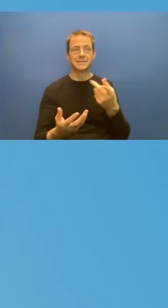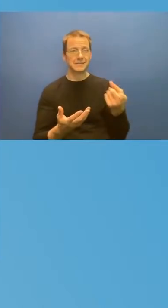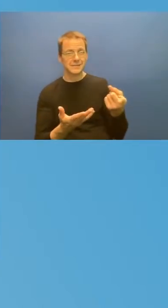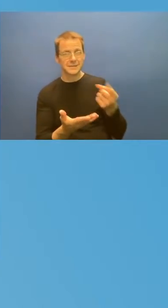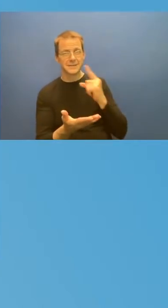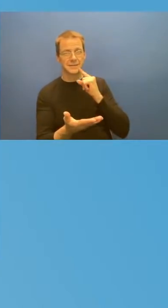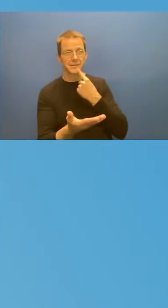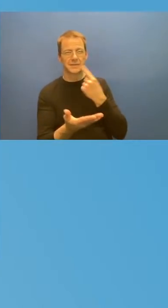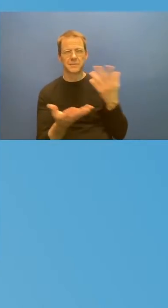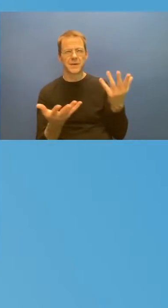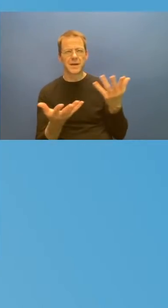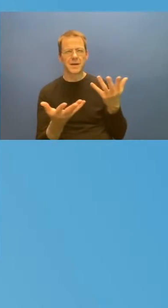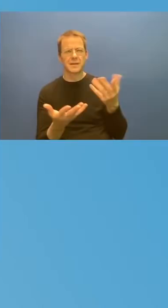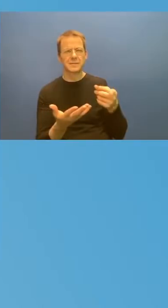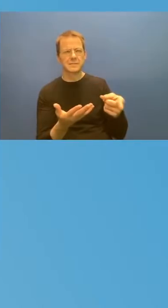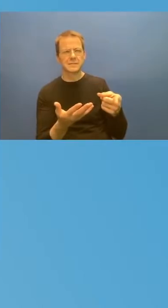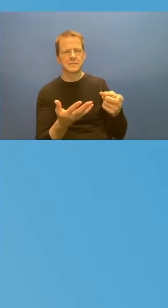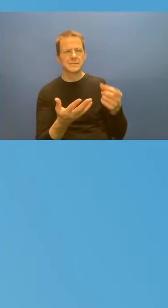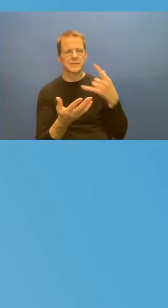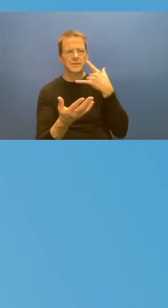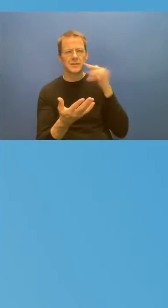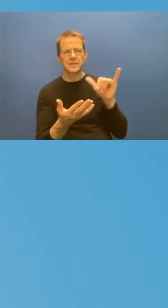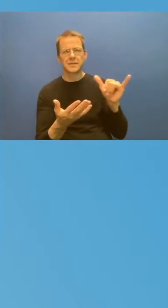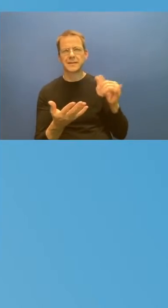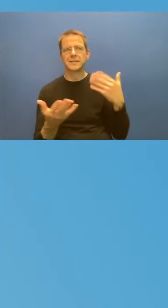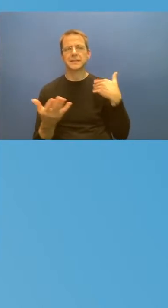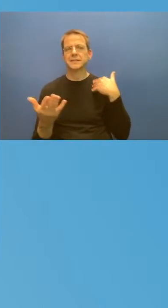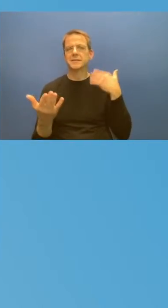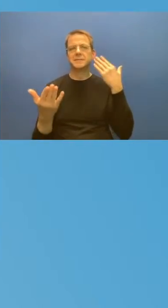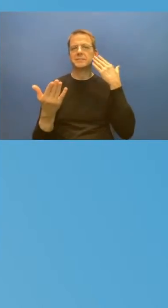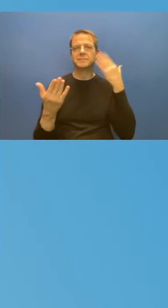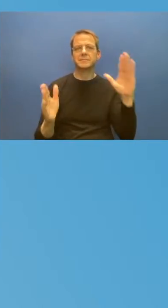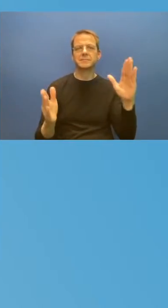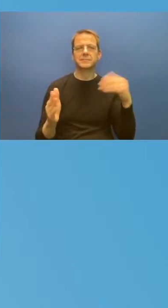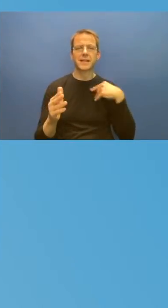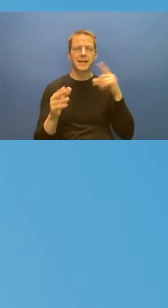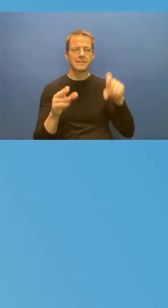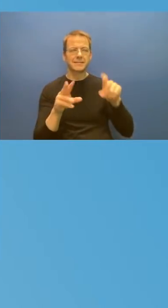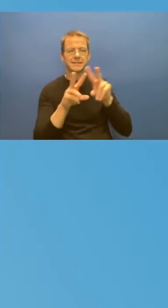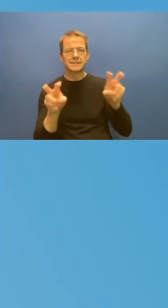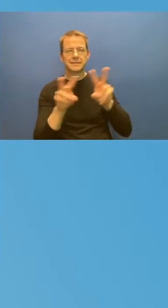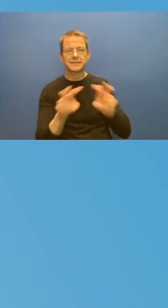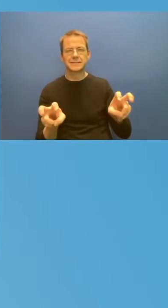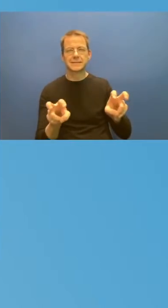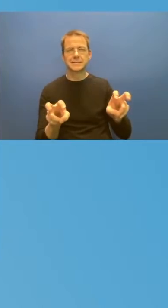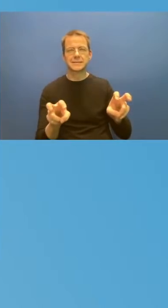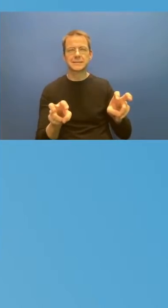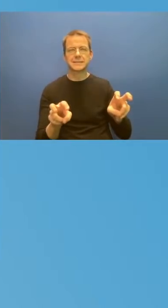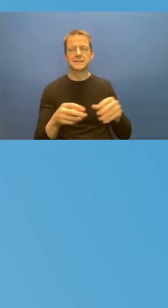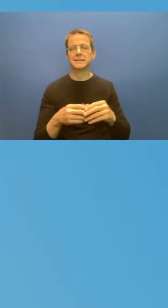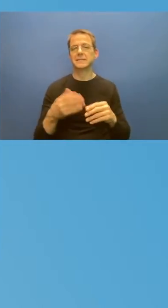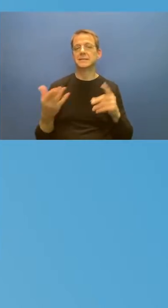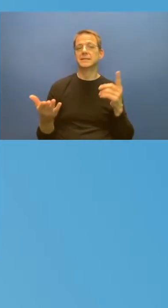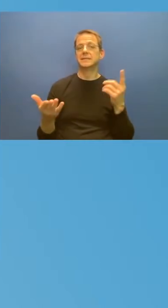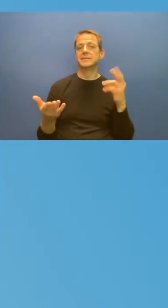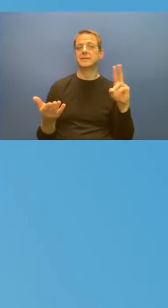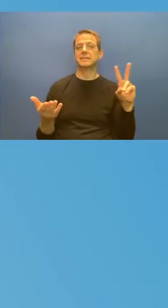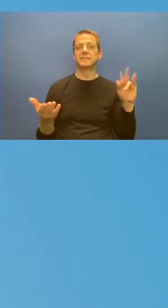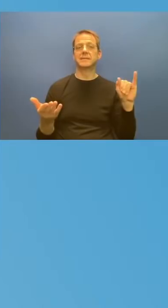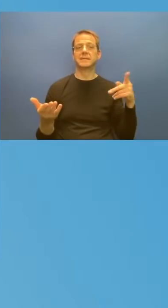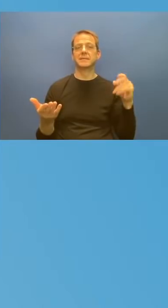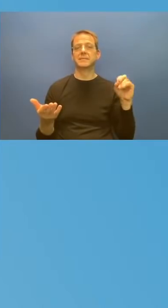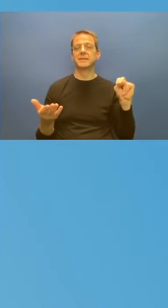I, we're so lucky to have you on. I think you're our first vaccinologist that's on. Quite a debate